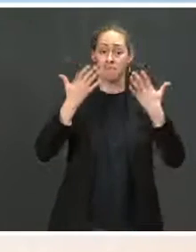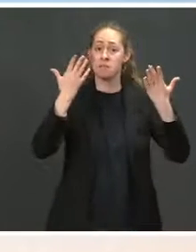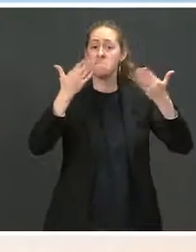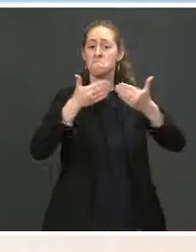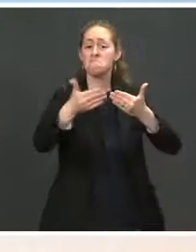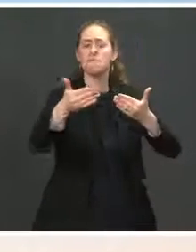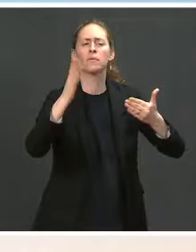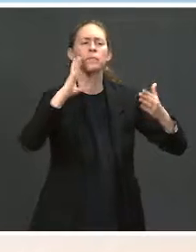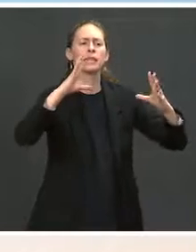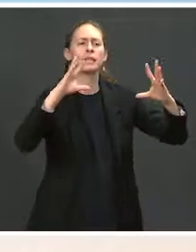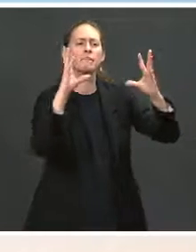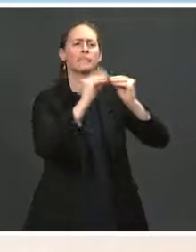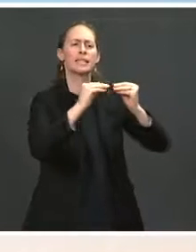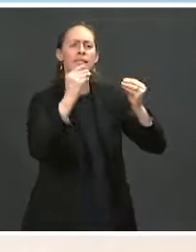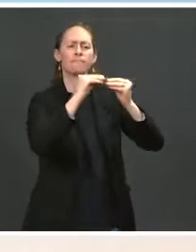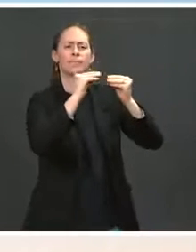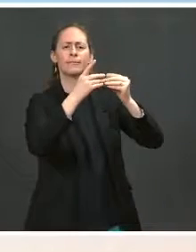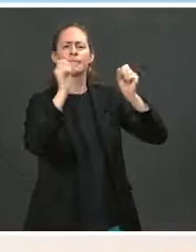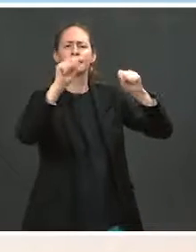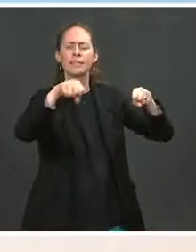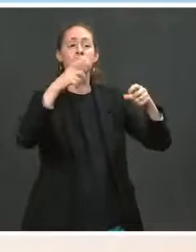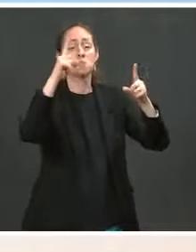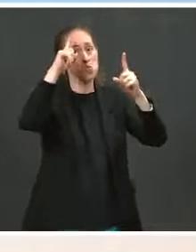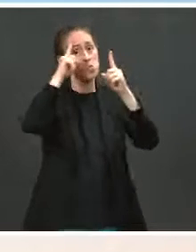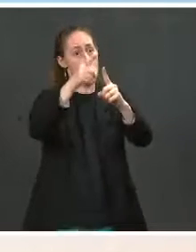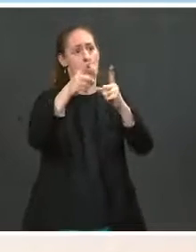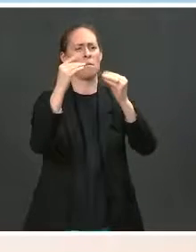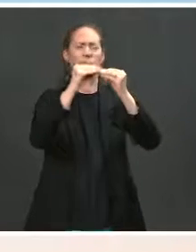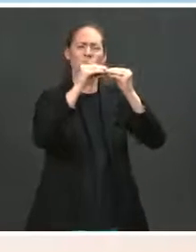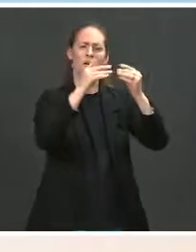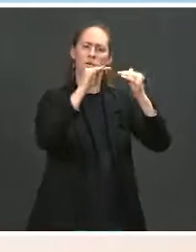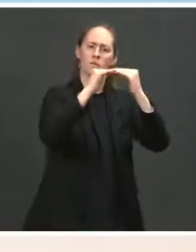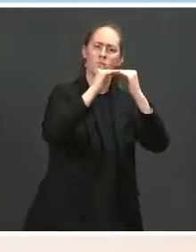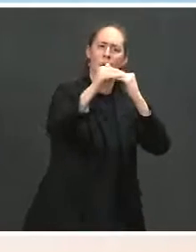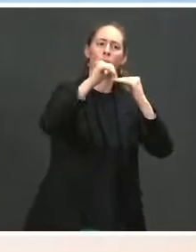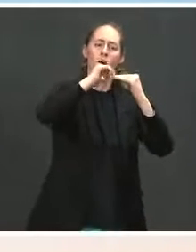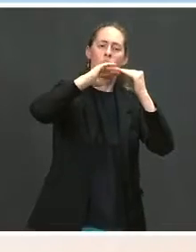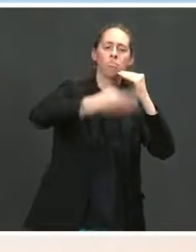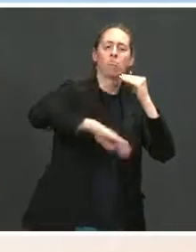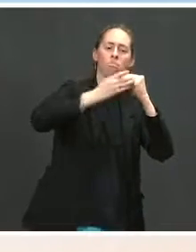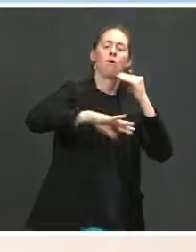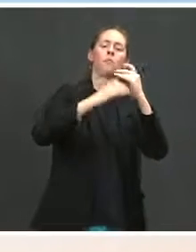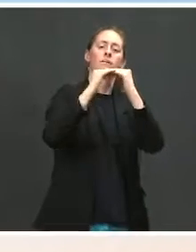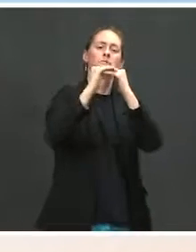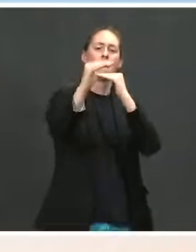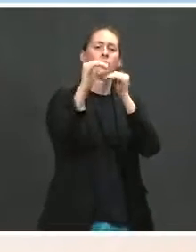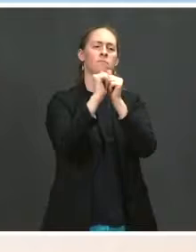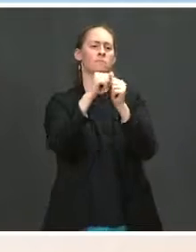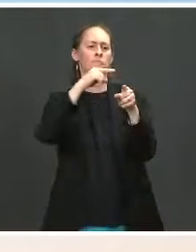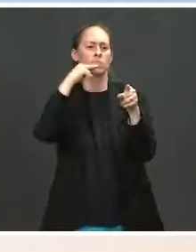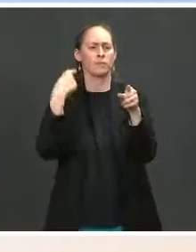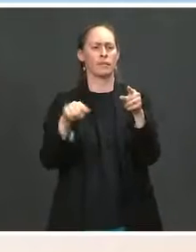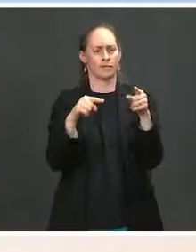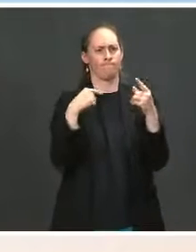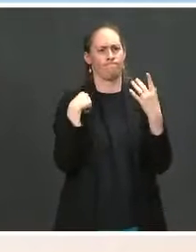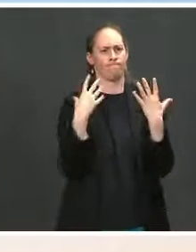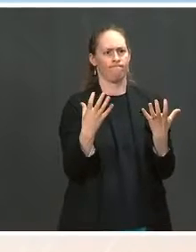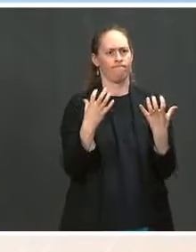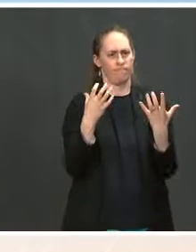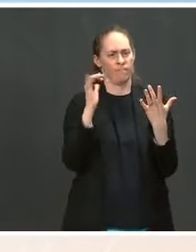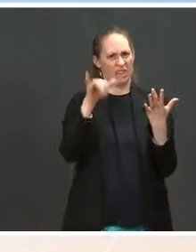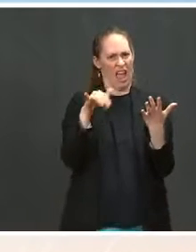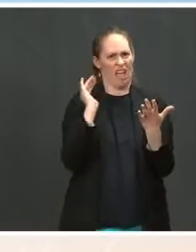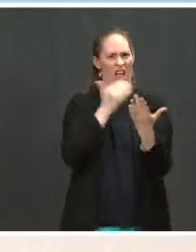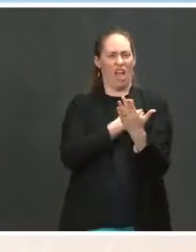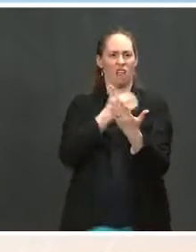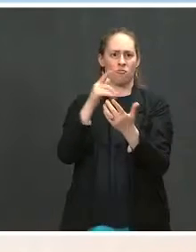move toward a more predictable and stable relationship. So that was the part of the robust agenda discussed, and I can assure you